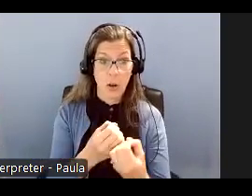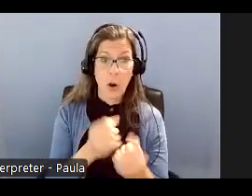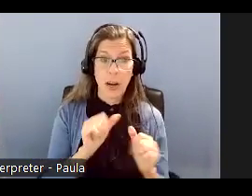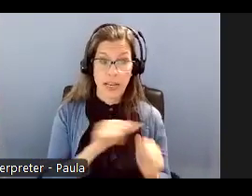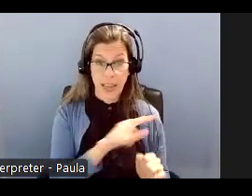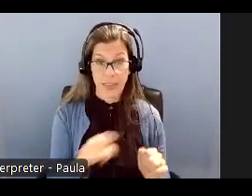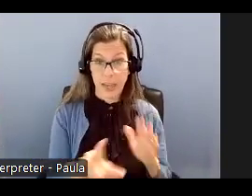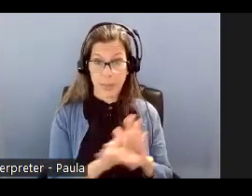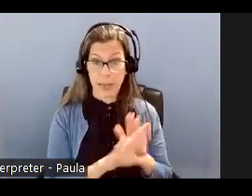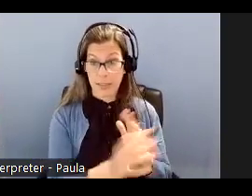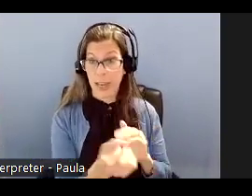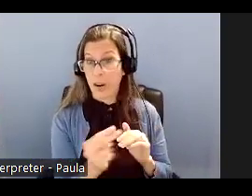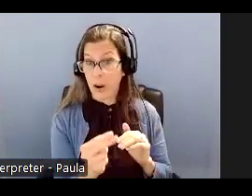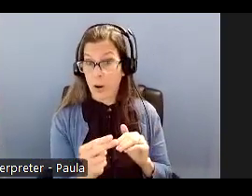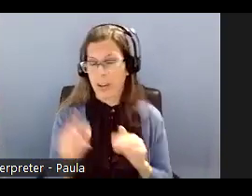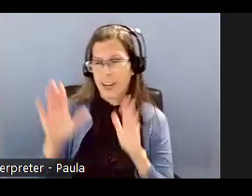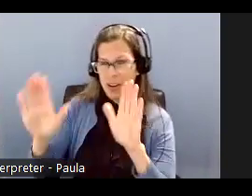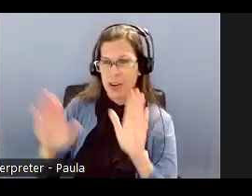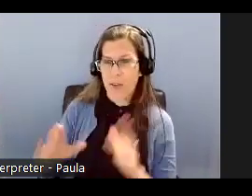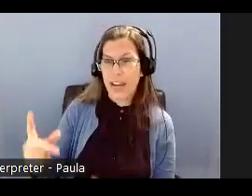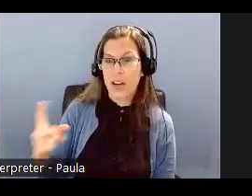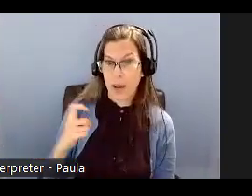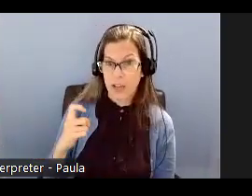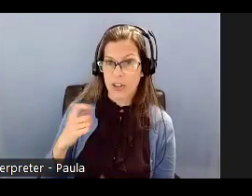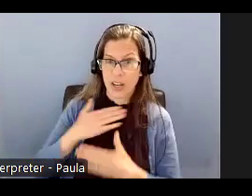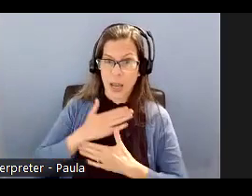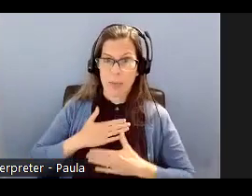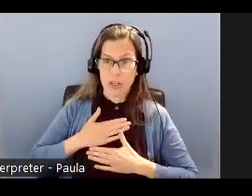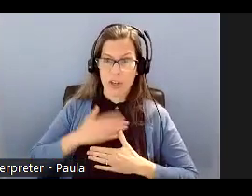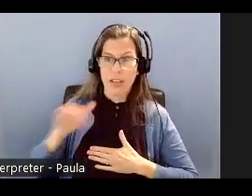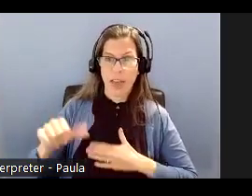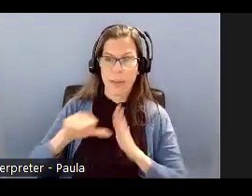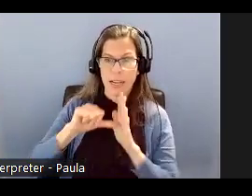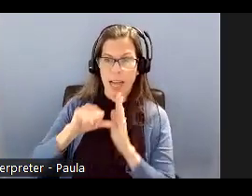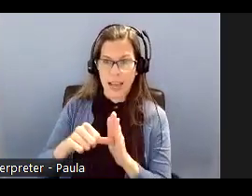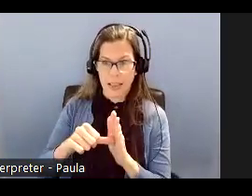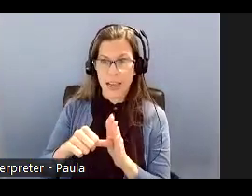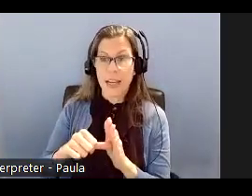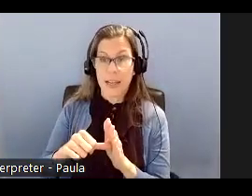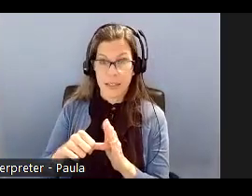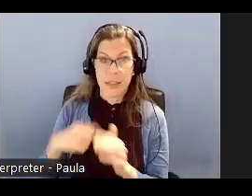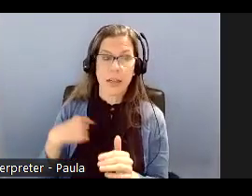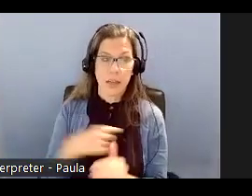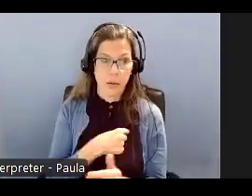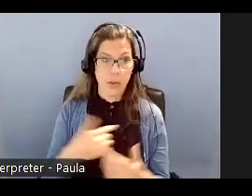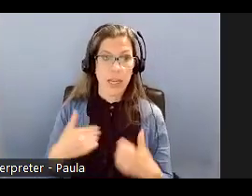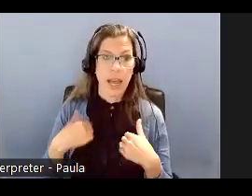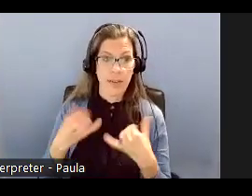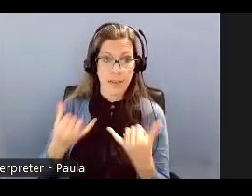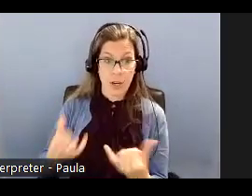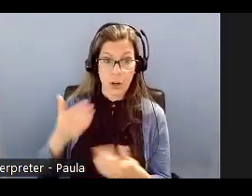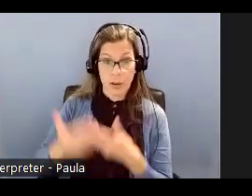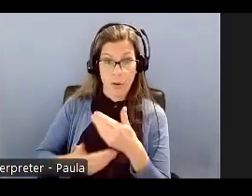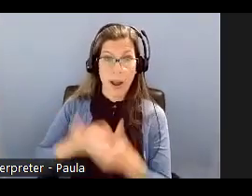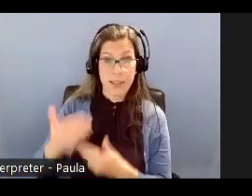own? It's a great question, Sarah, and I appreciate that being highlighted. So we have a current